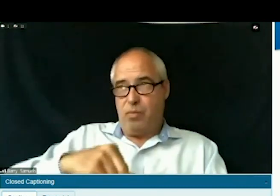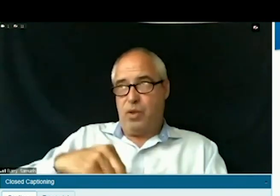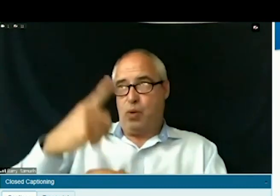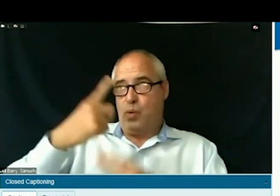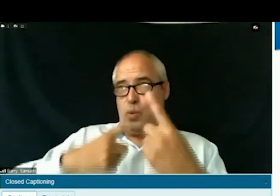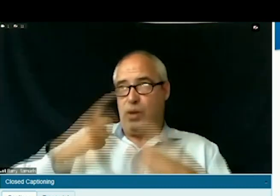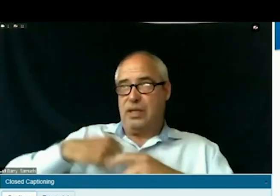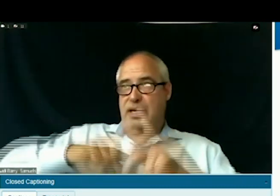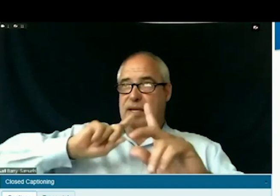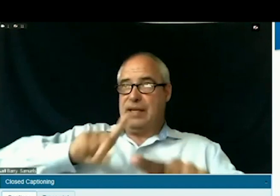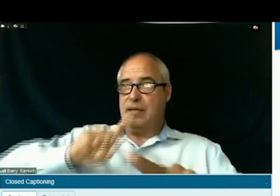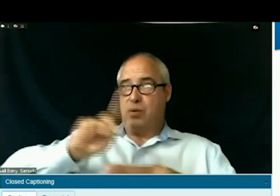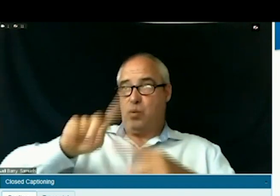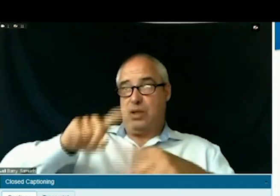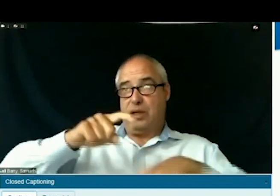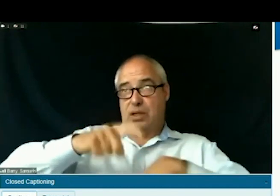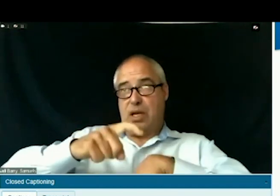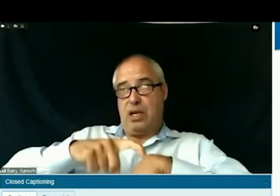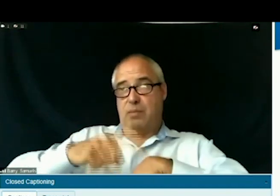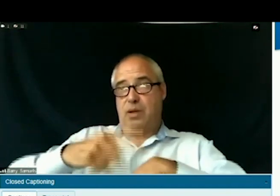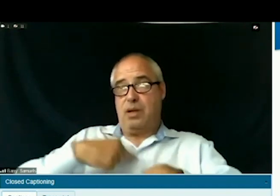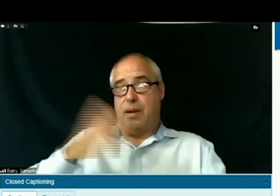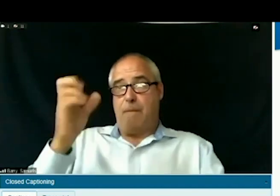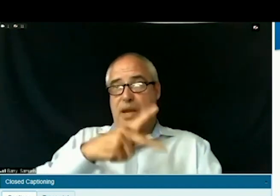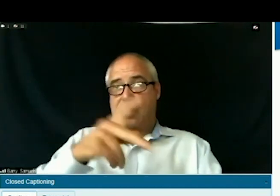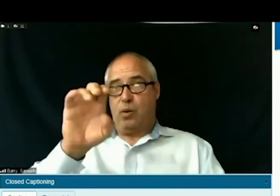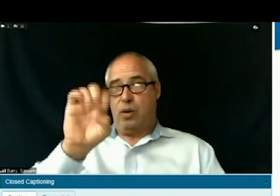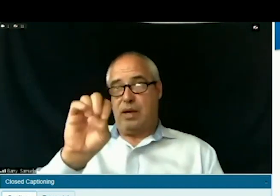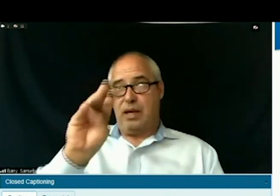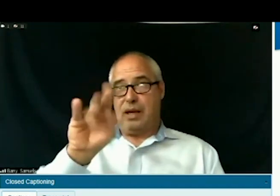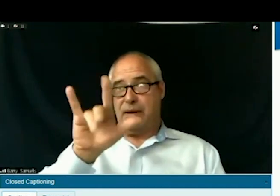them, but I'll turn it back to Emily.